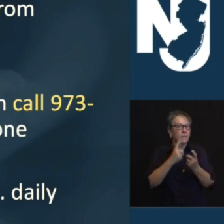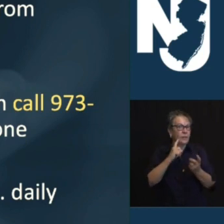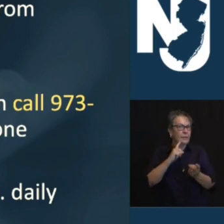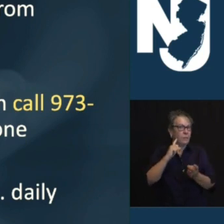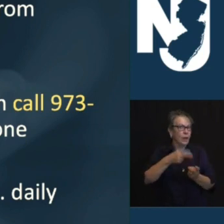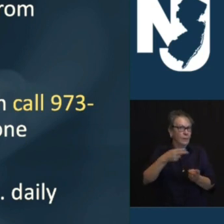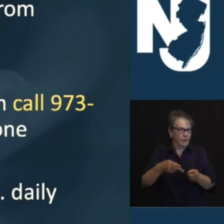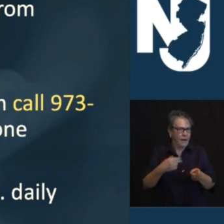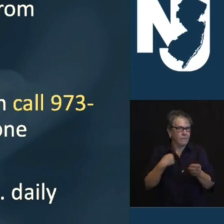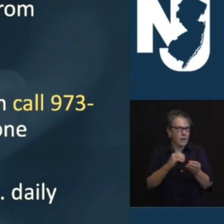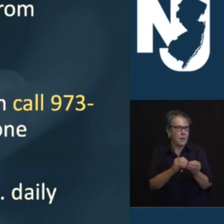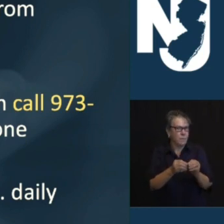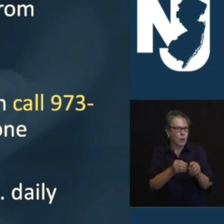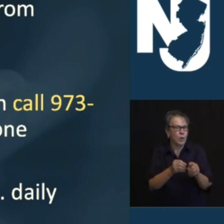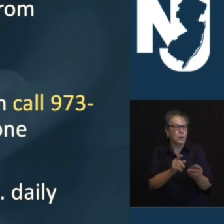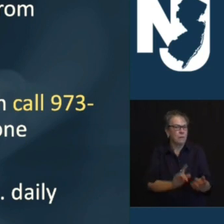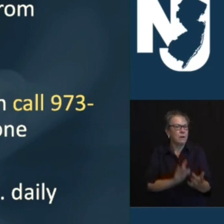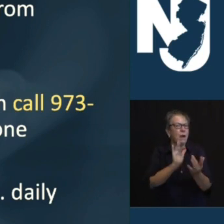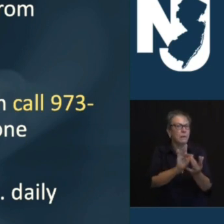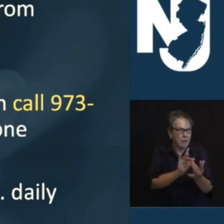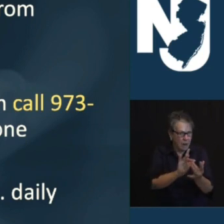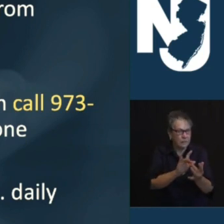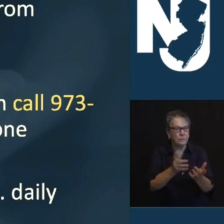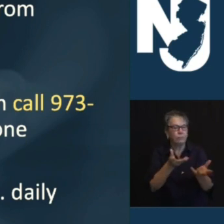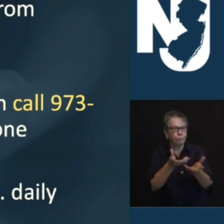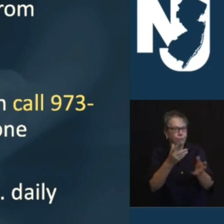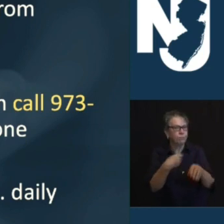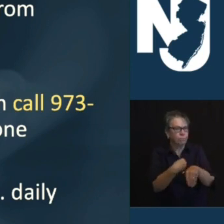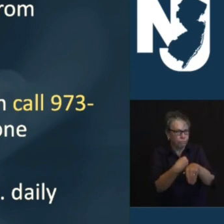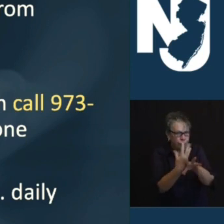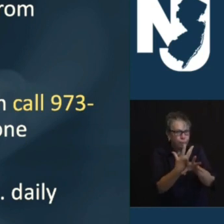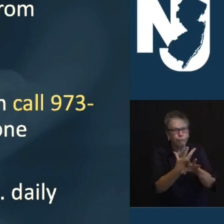and worry. You can reach them via video phone at